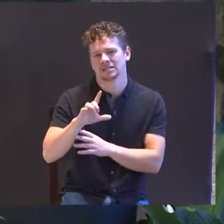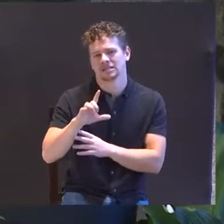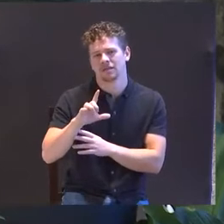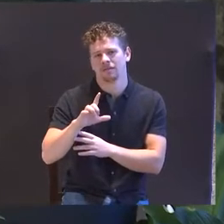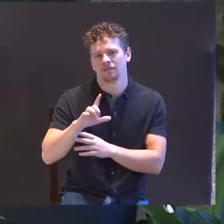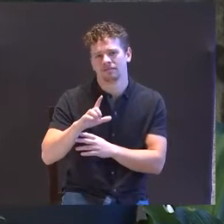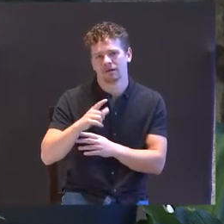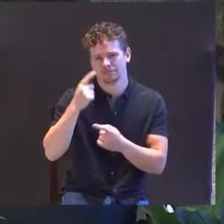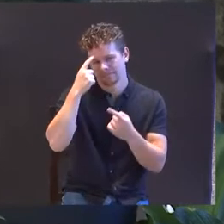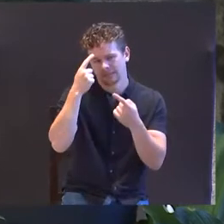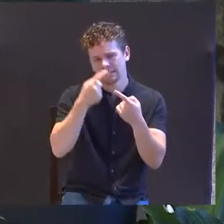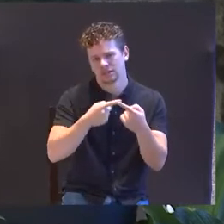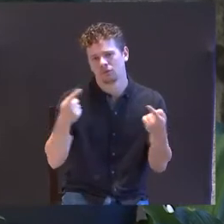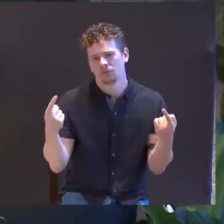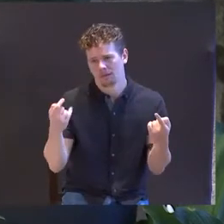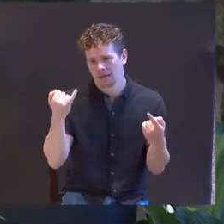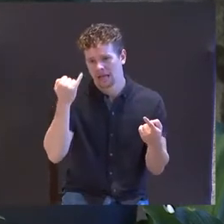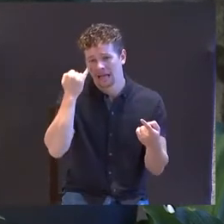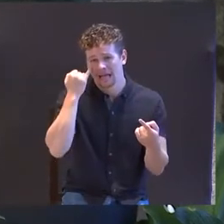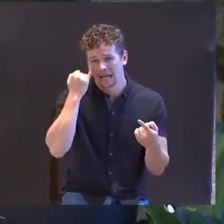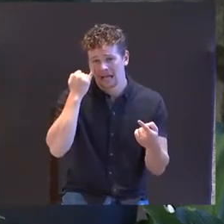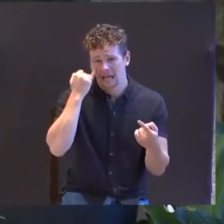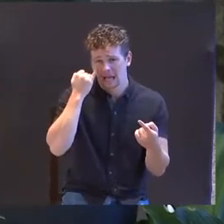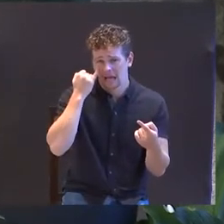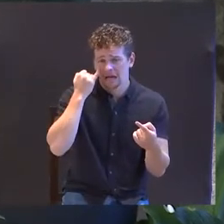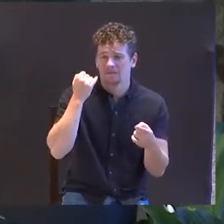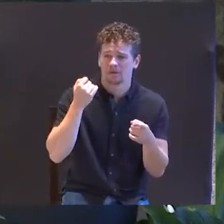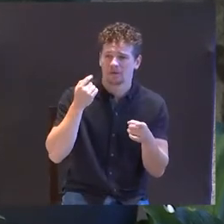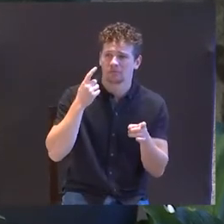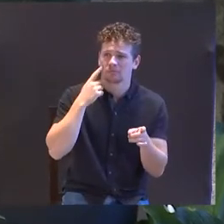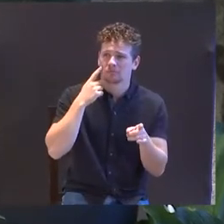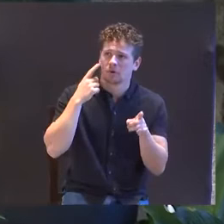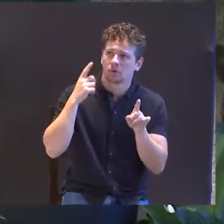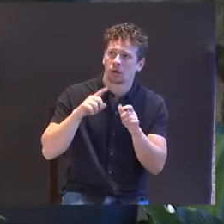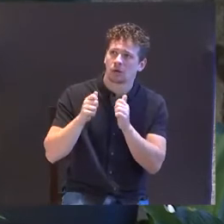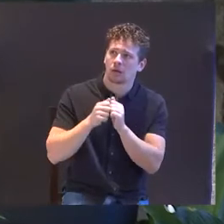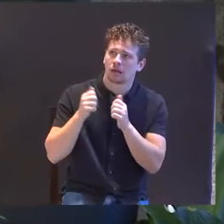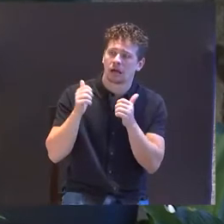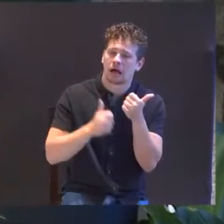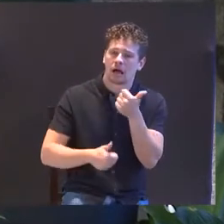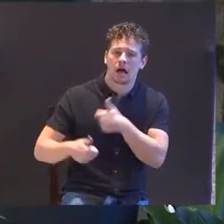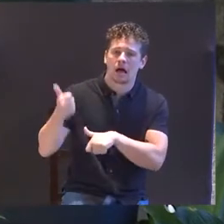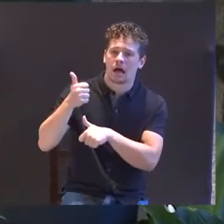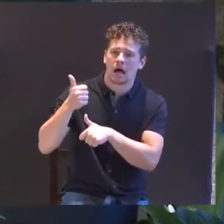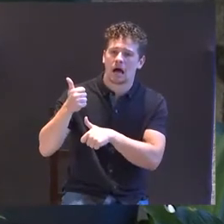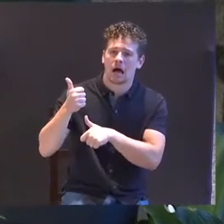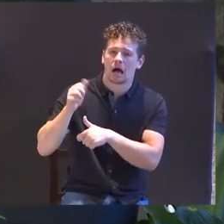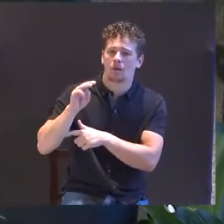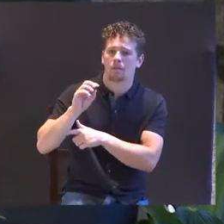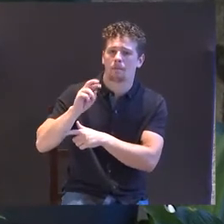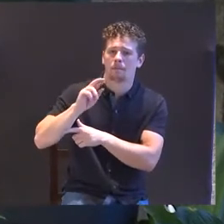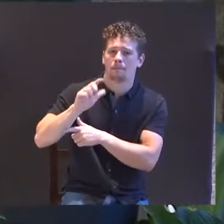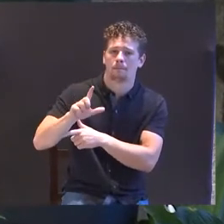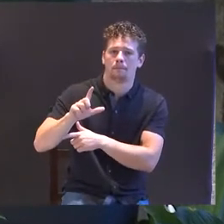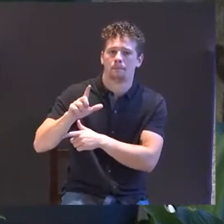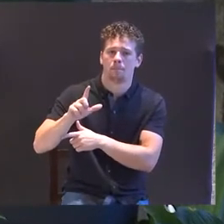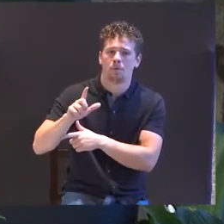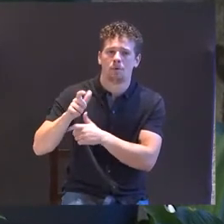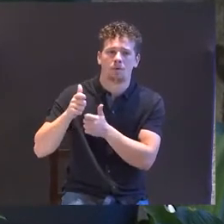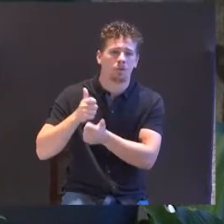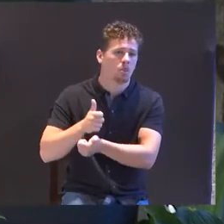Gandhi, those who appeal to a higher moral authority nevertheless subject themselves to the principles of civil